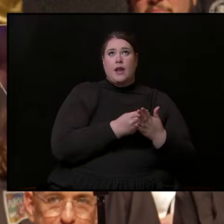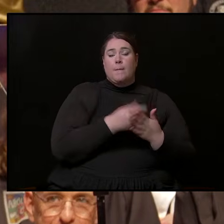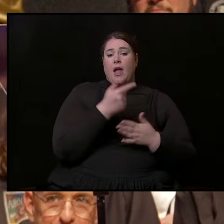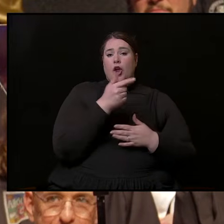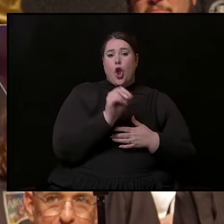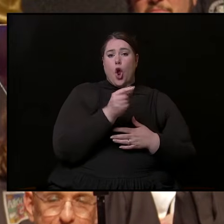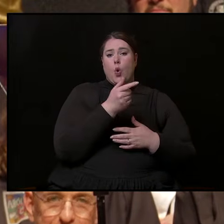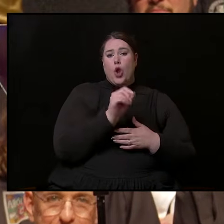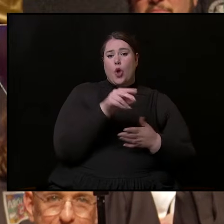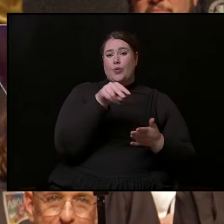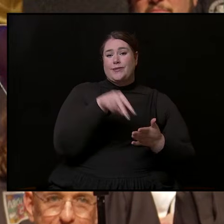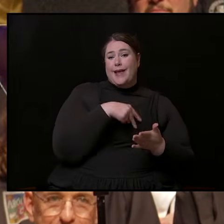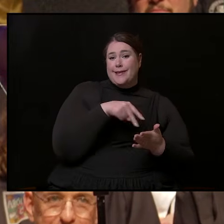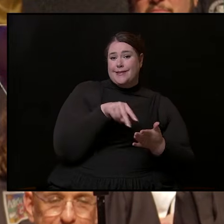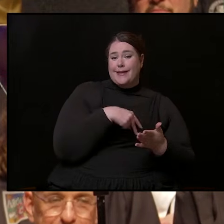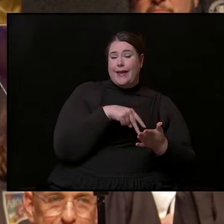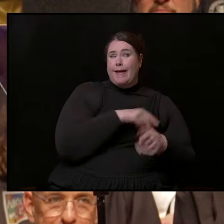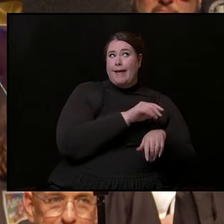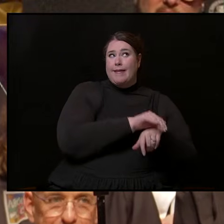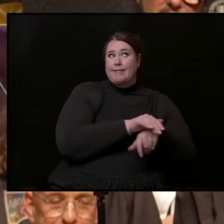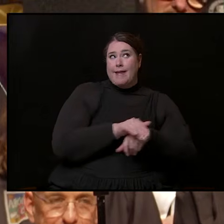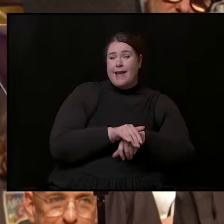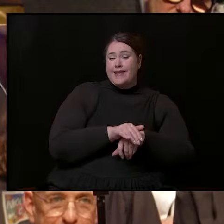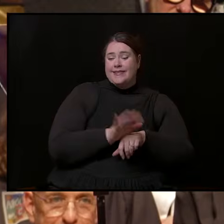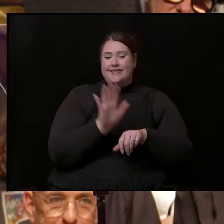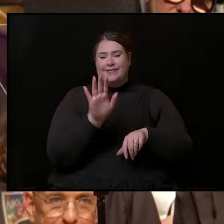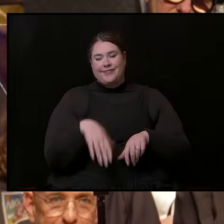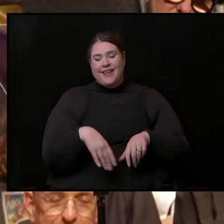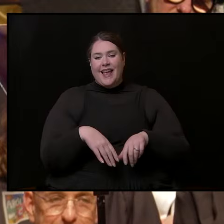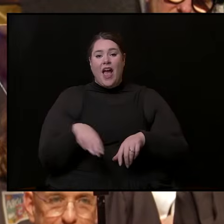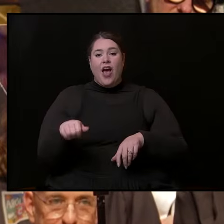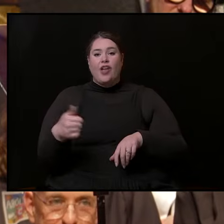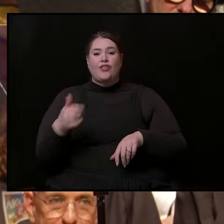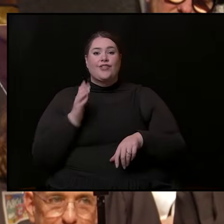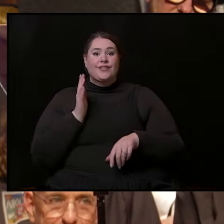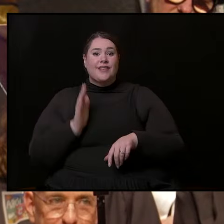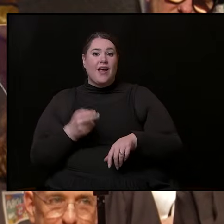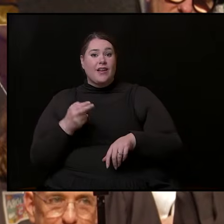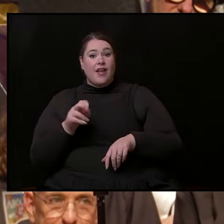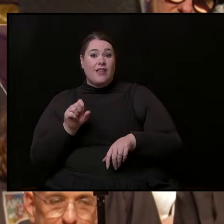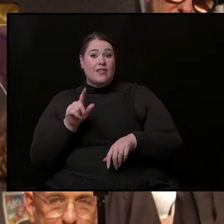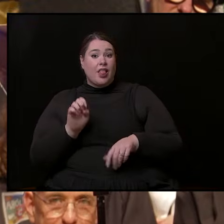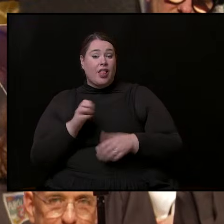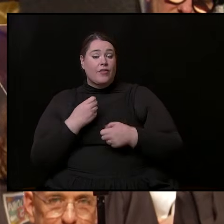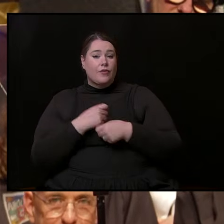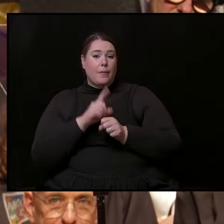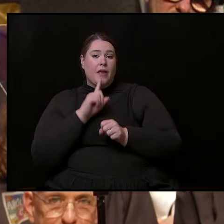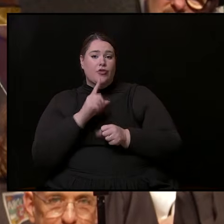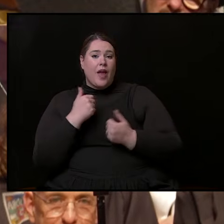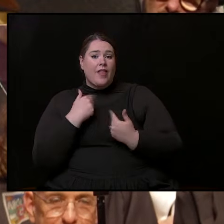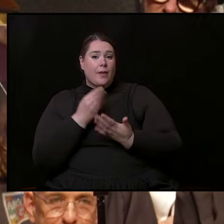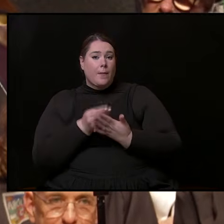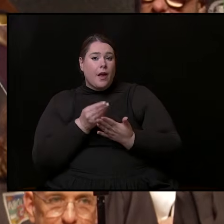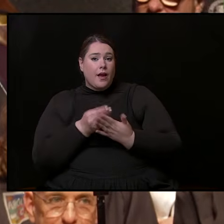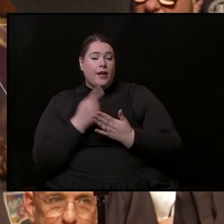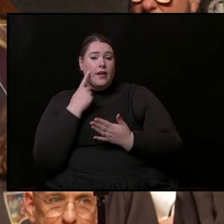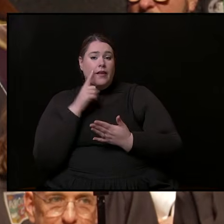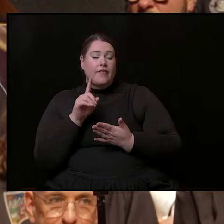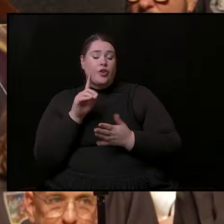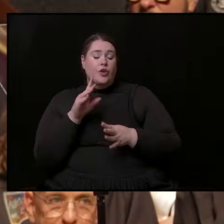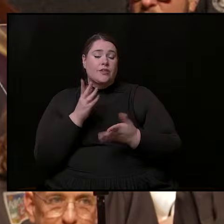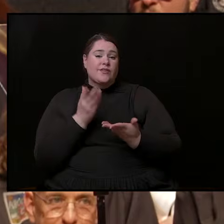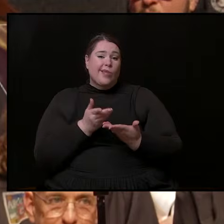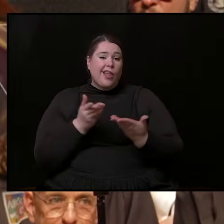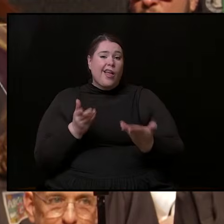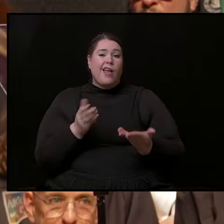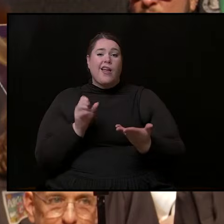Y'all know what I'm talking about. Along with many, many side hustles just to make sure I had the funds for supplies, food, tuition, and